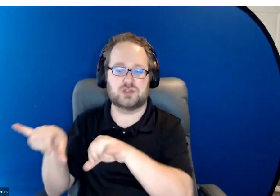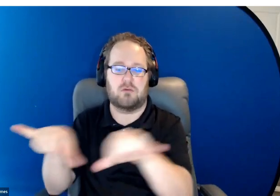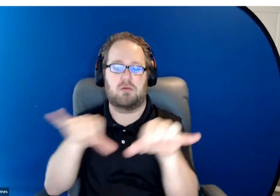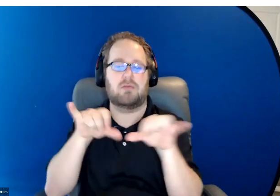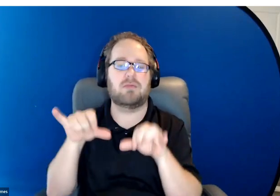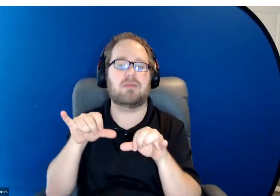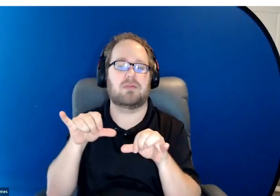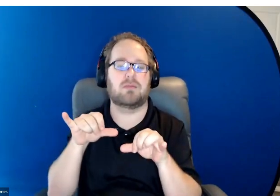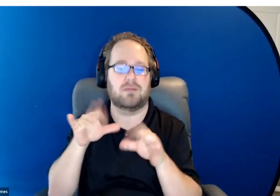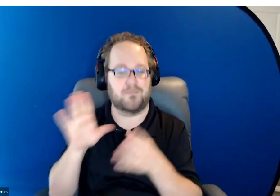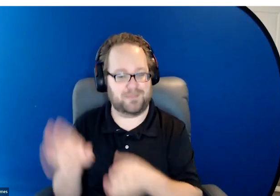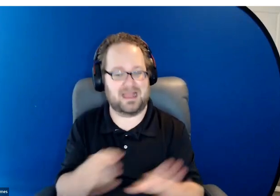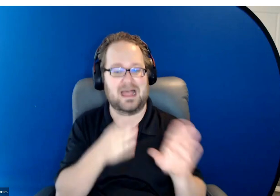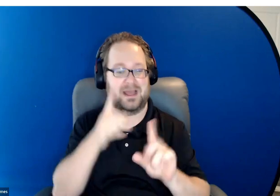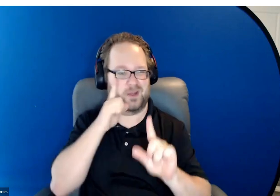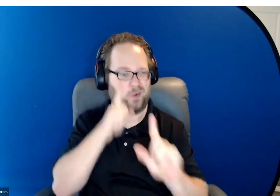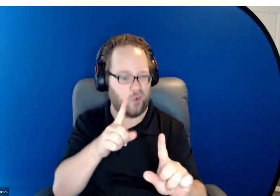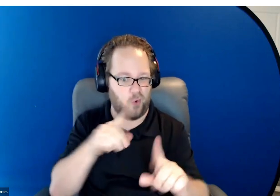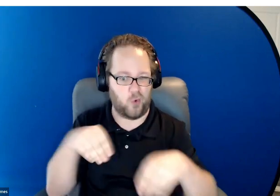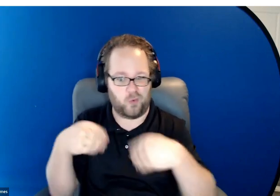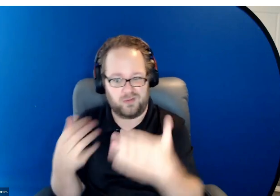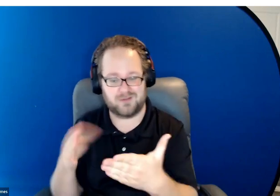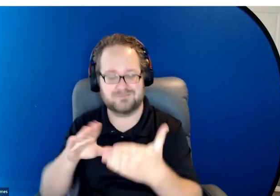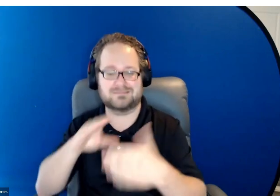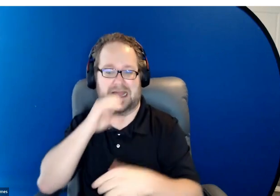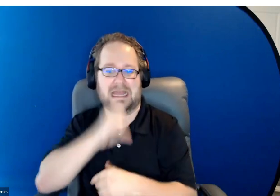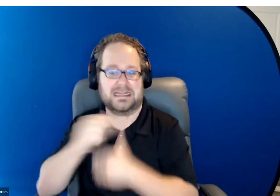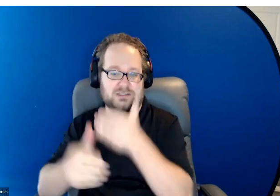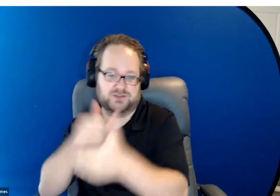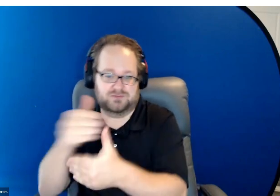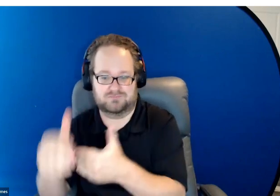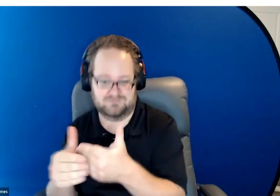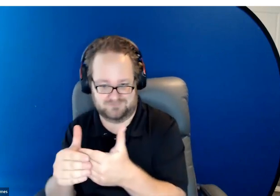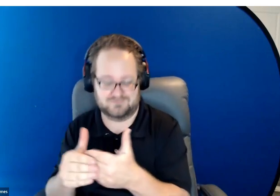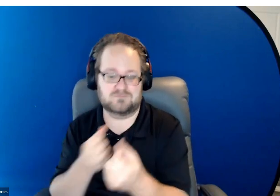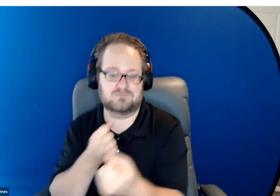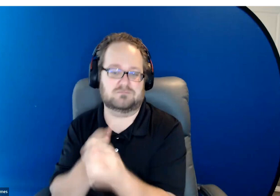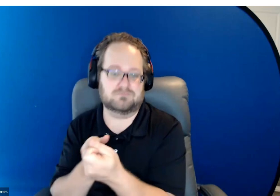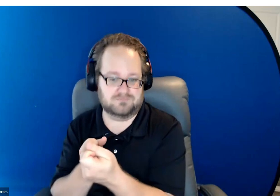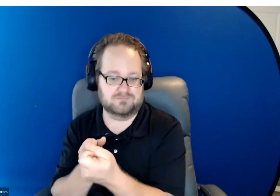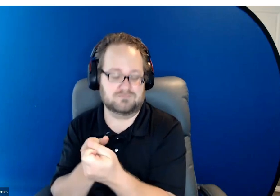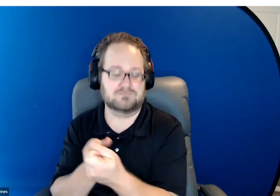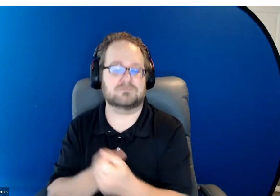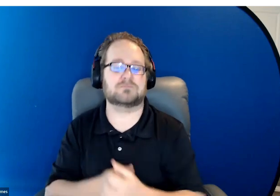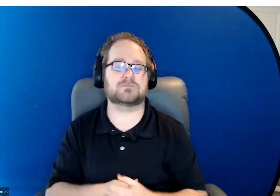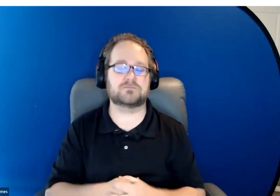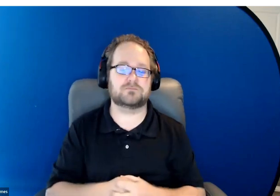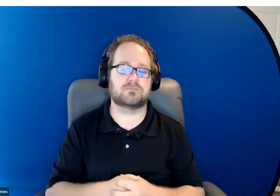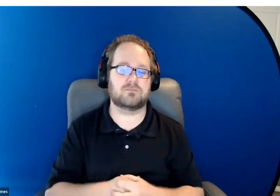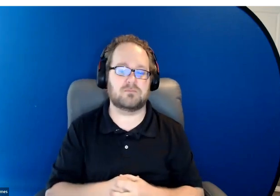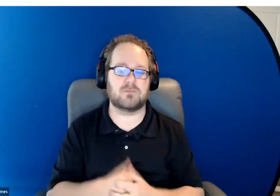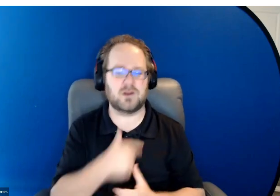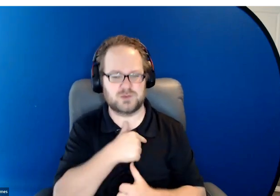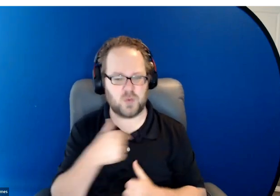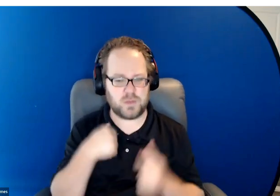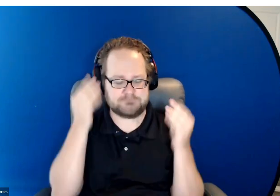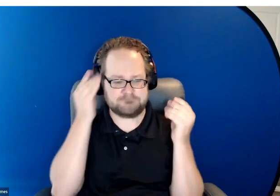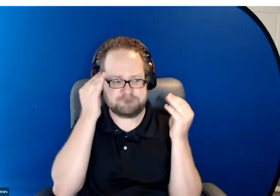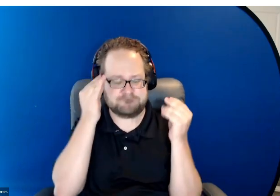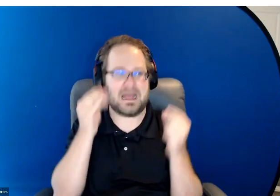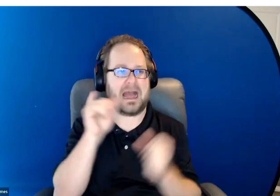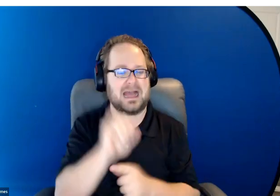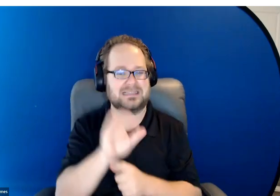aging. And we've really thought about what are important things that the ICC can do. And the